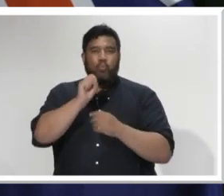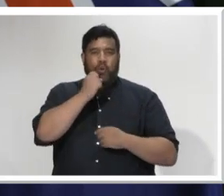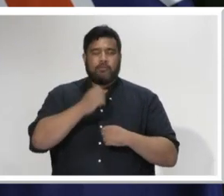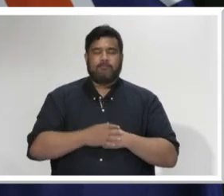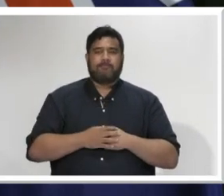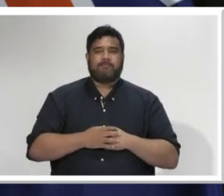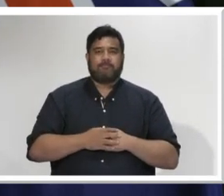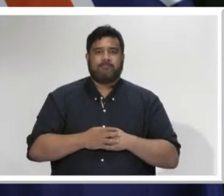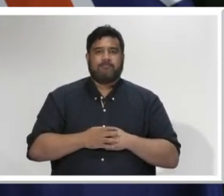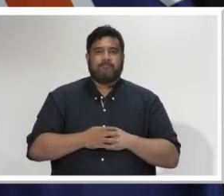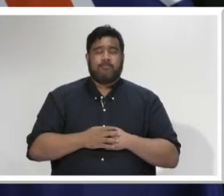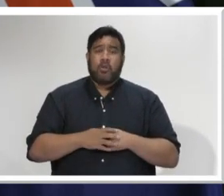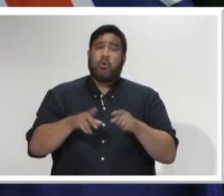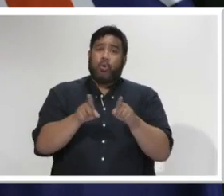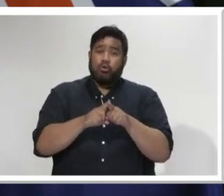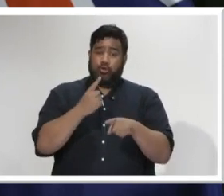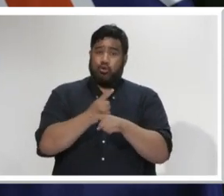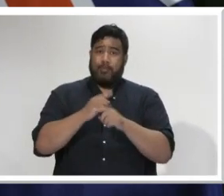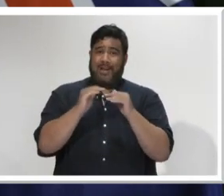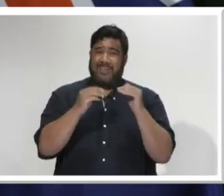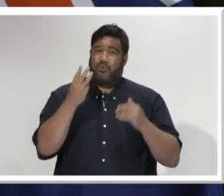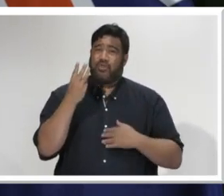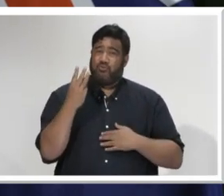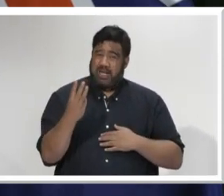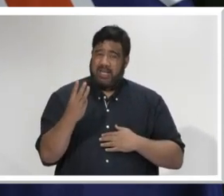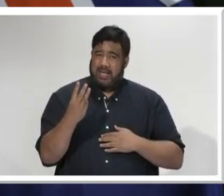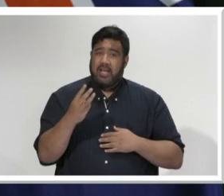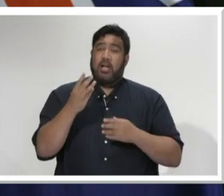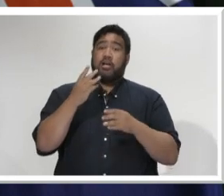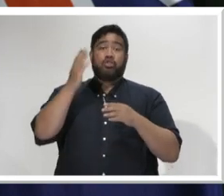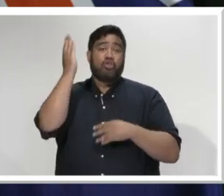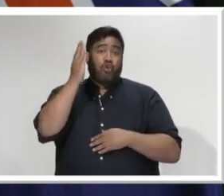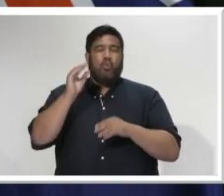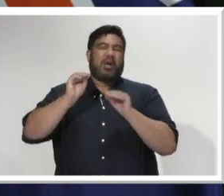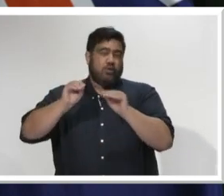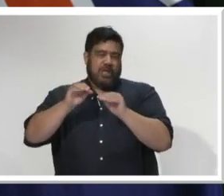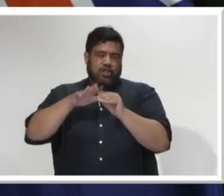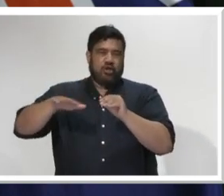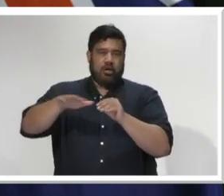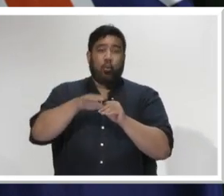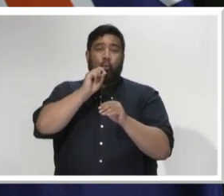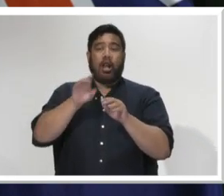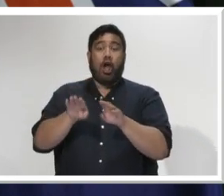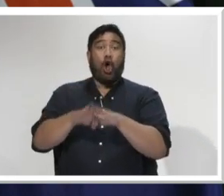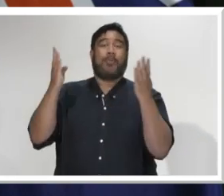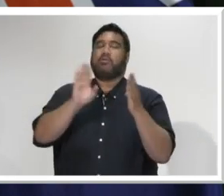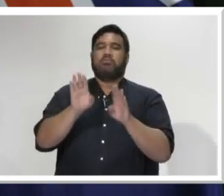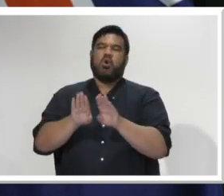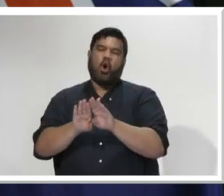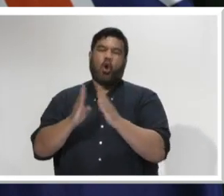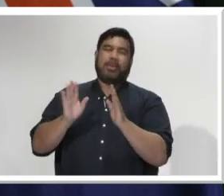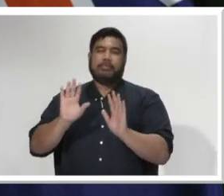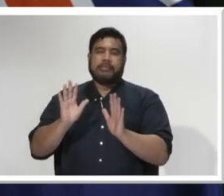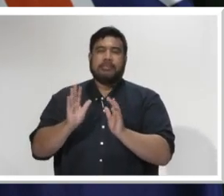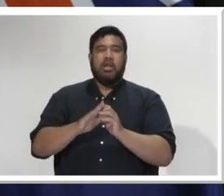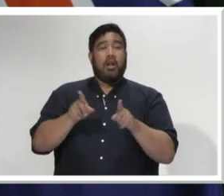Thirdly, at level 3, there will be a partial reopening of education. Early childhood centres and schools